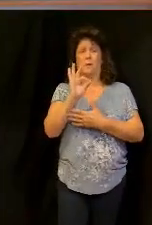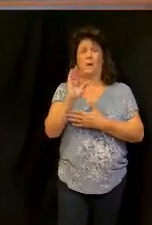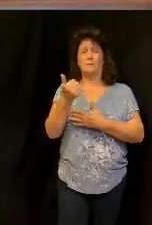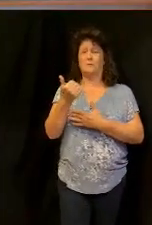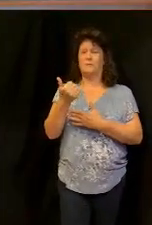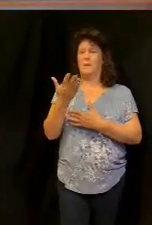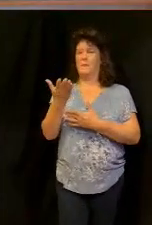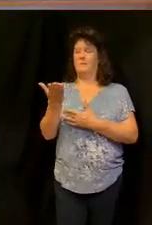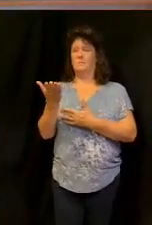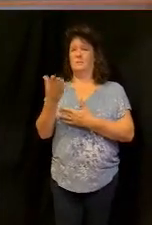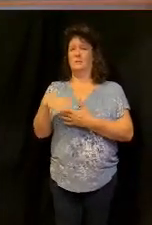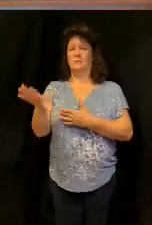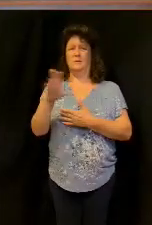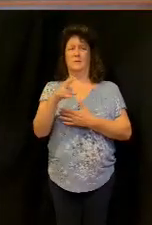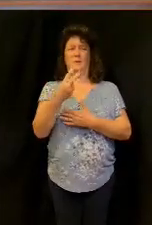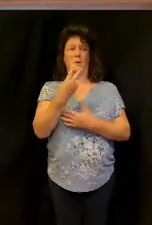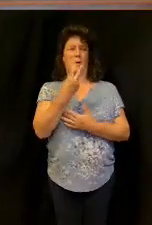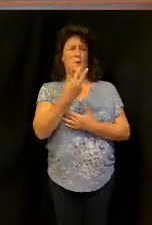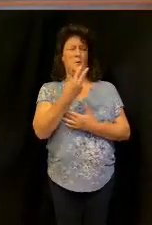of them don't have two cents to rub together